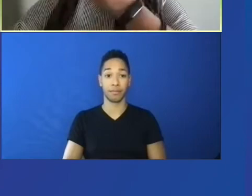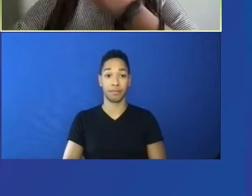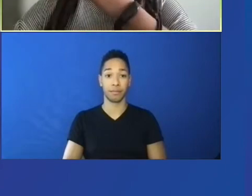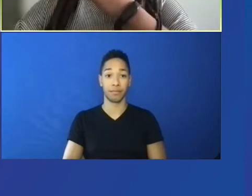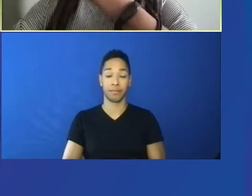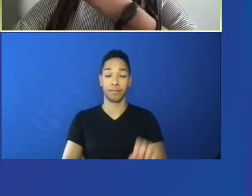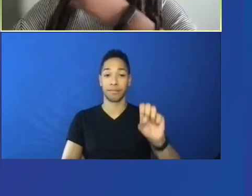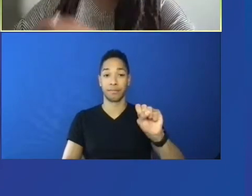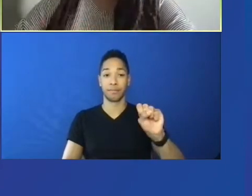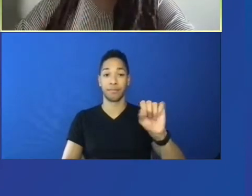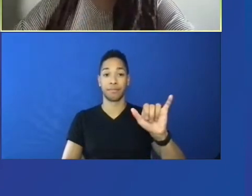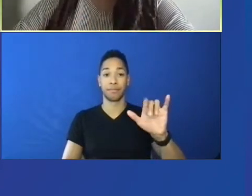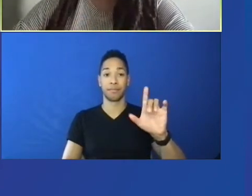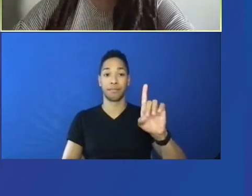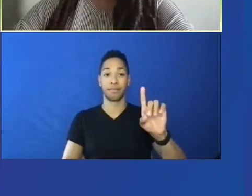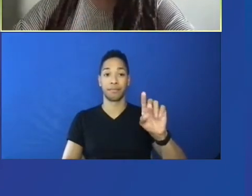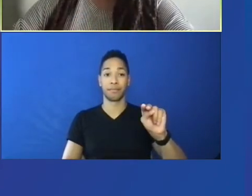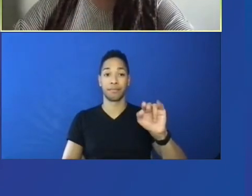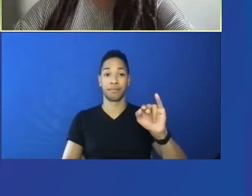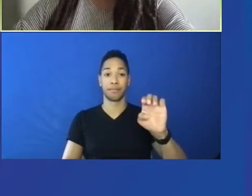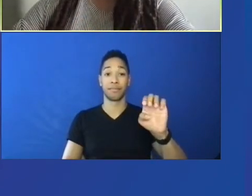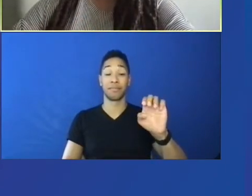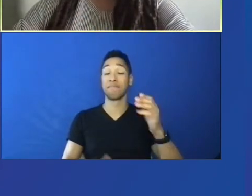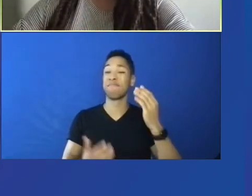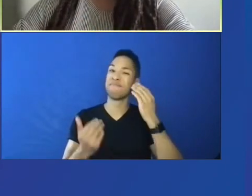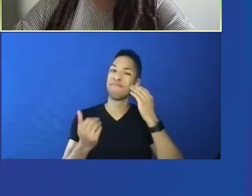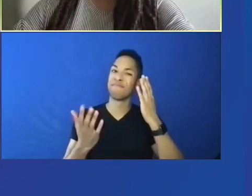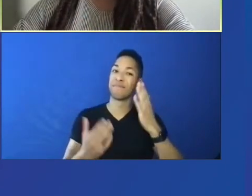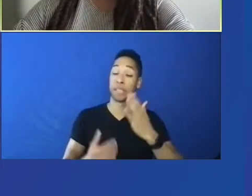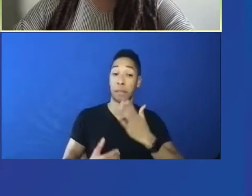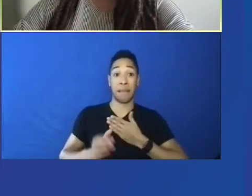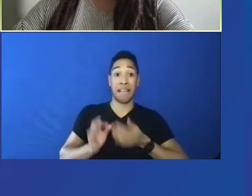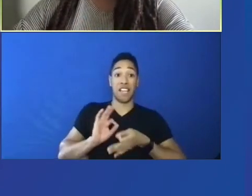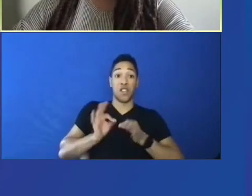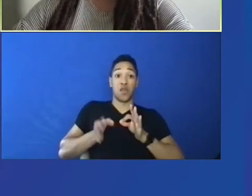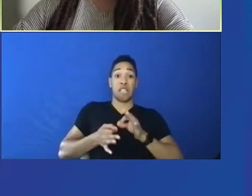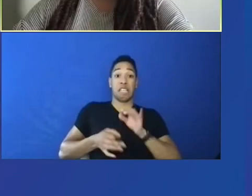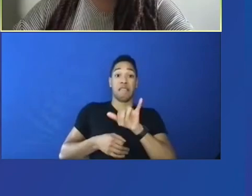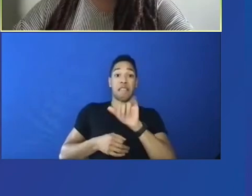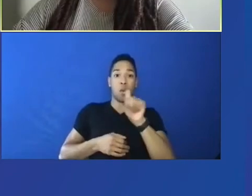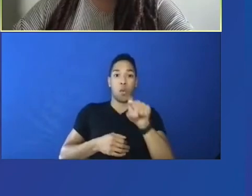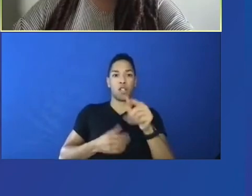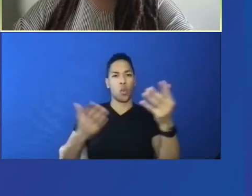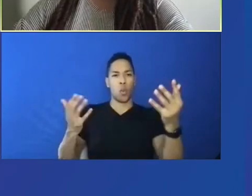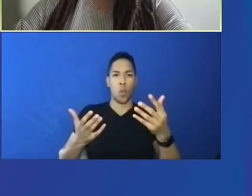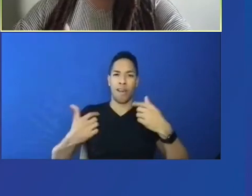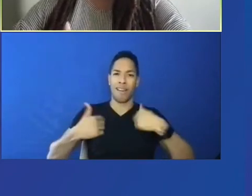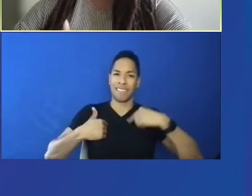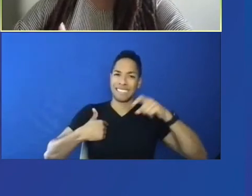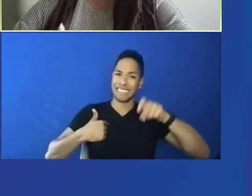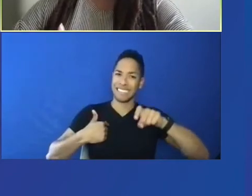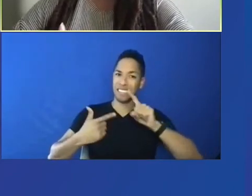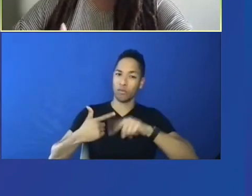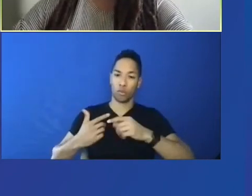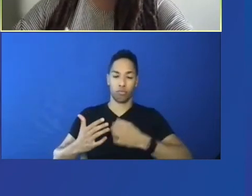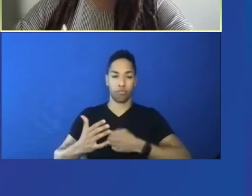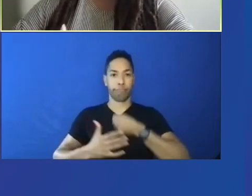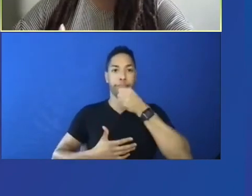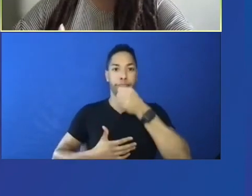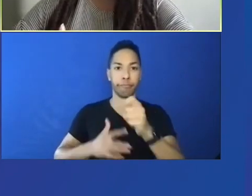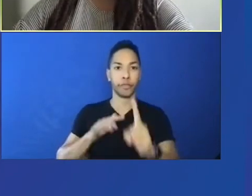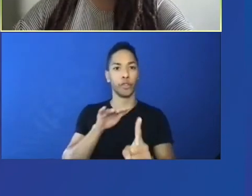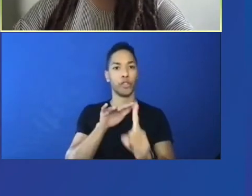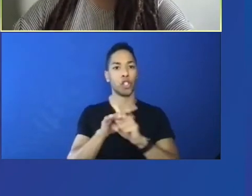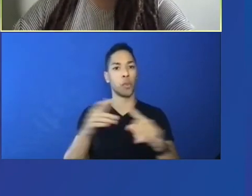This is Sydnie. I don't know, I guess the way I kind of interpret that question is like, what do I need to bring my full self and show up